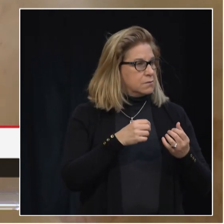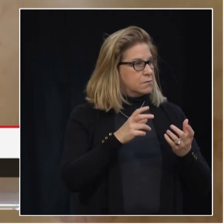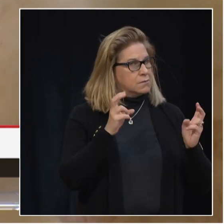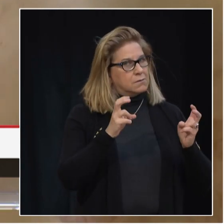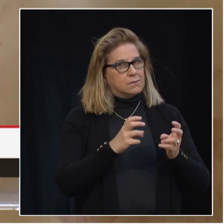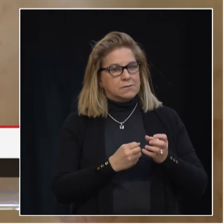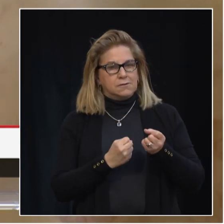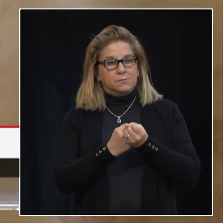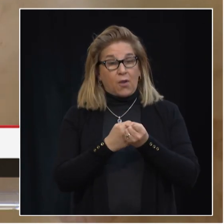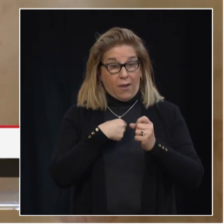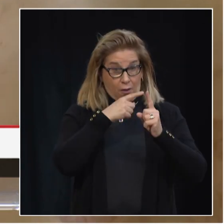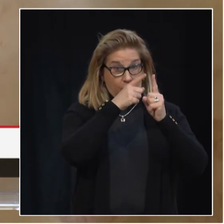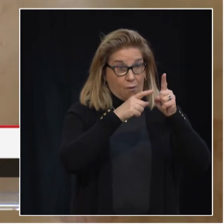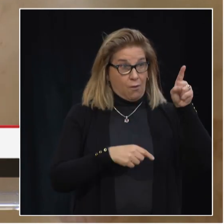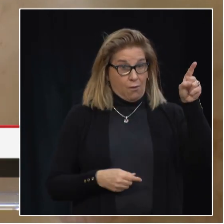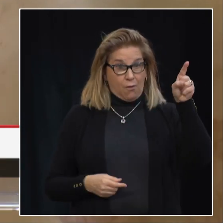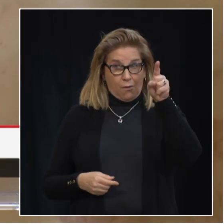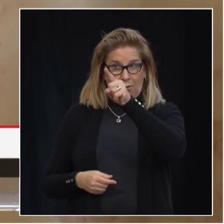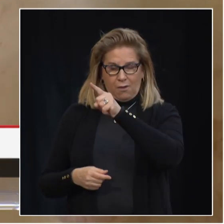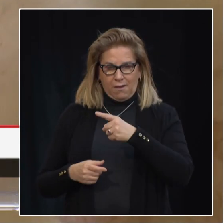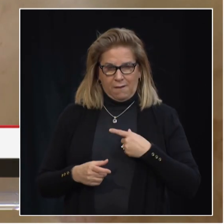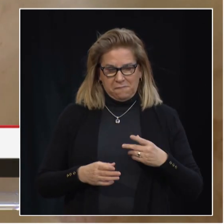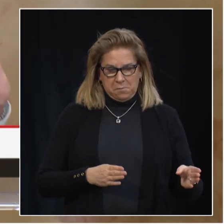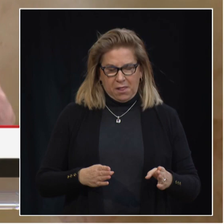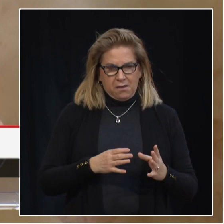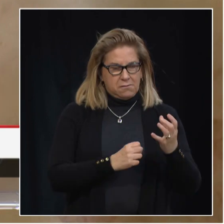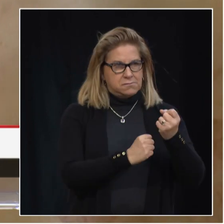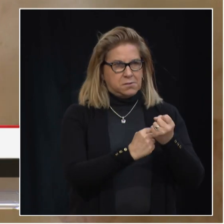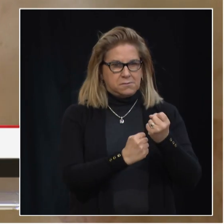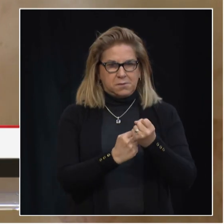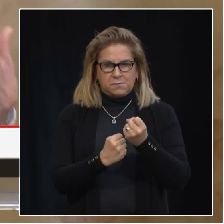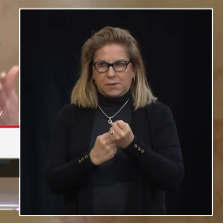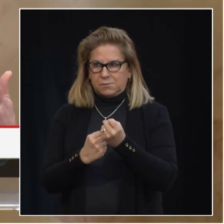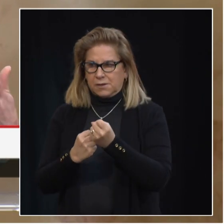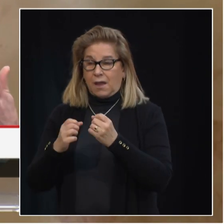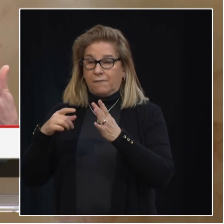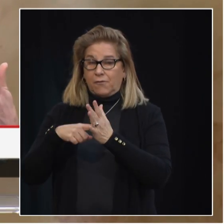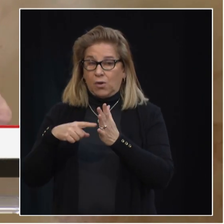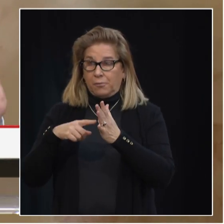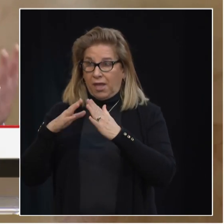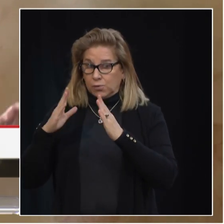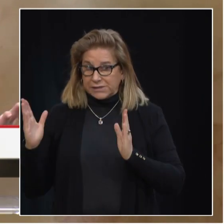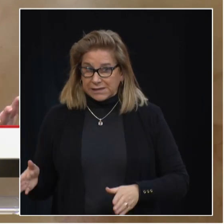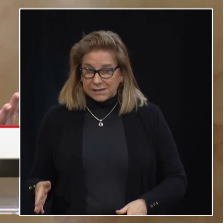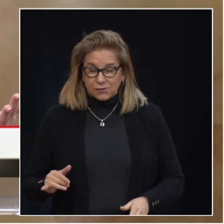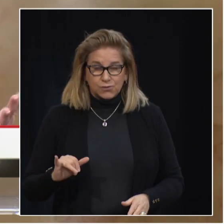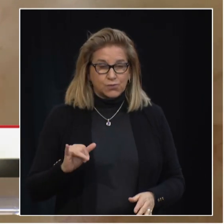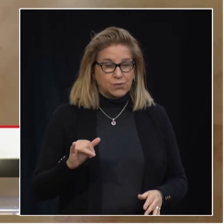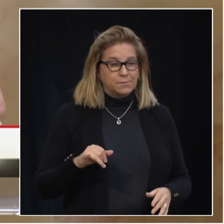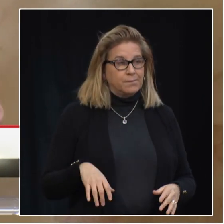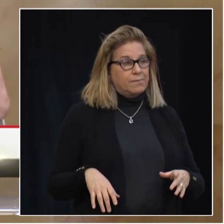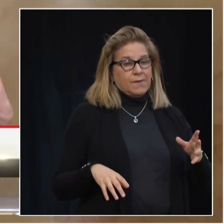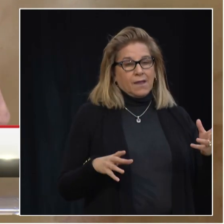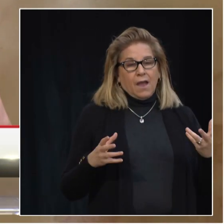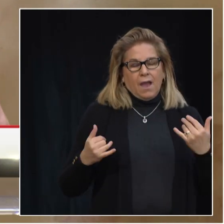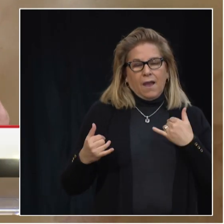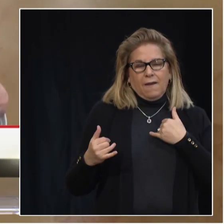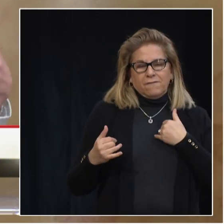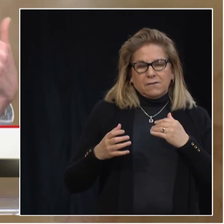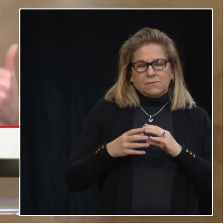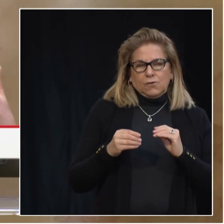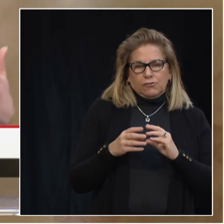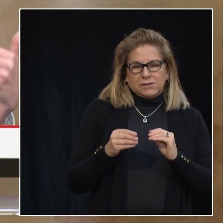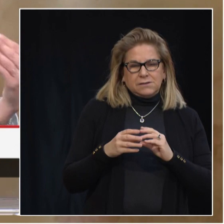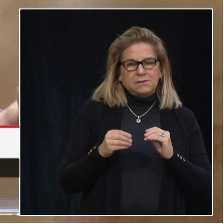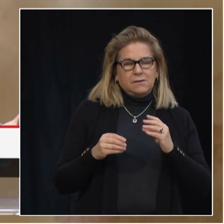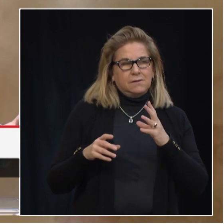also going to hear today some stories from people and businesses and communities who have benefited from the types